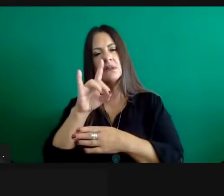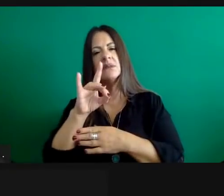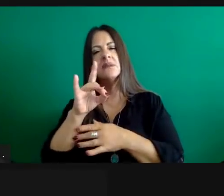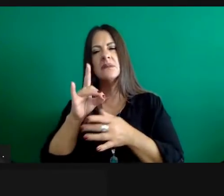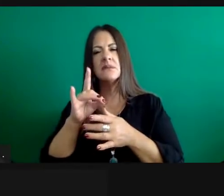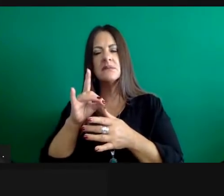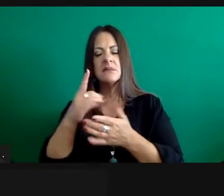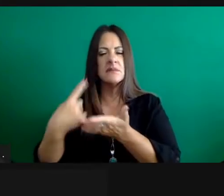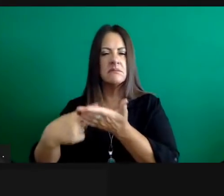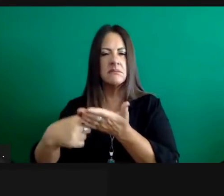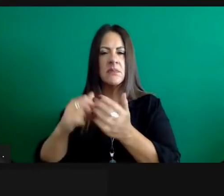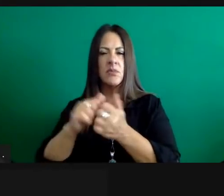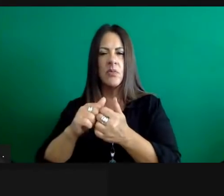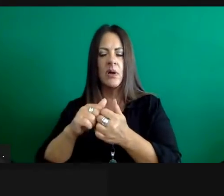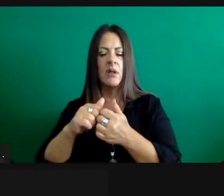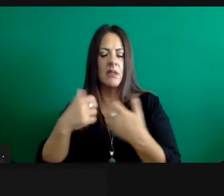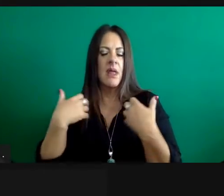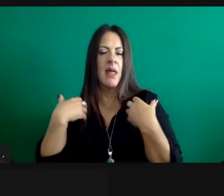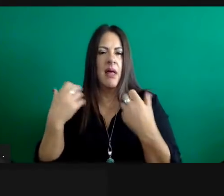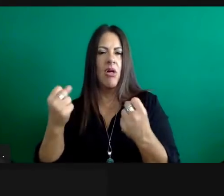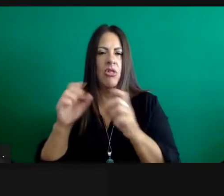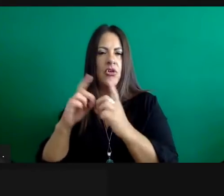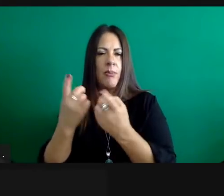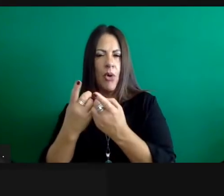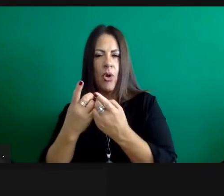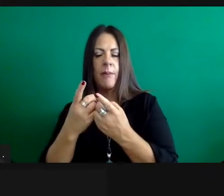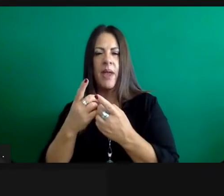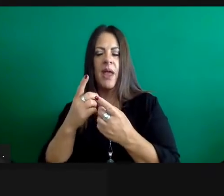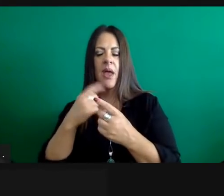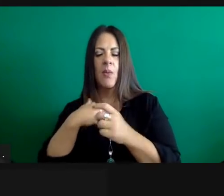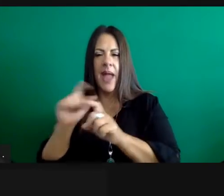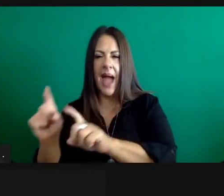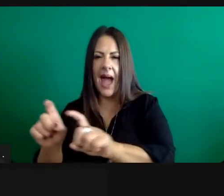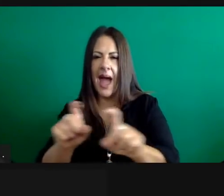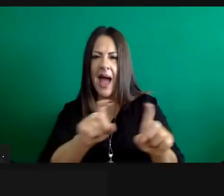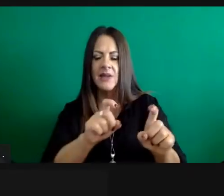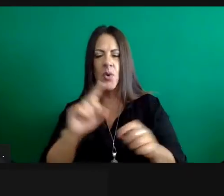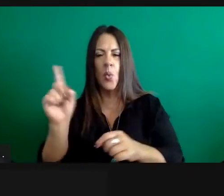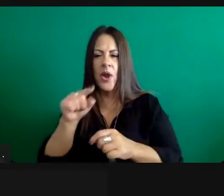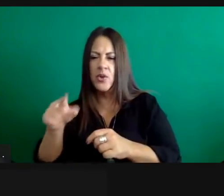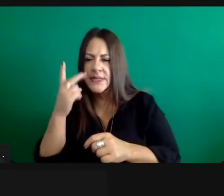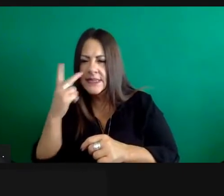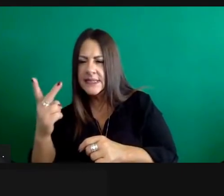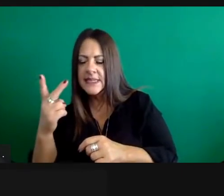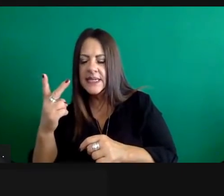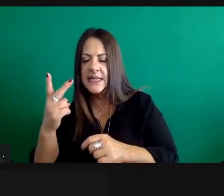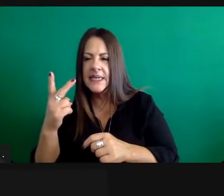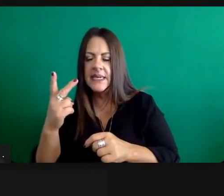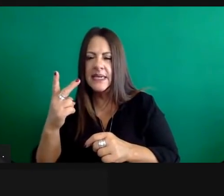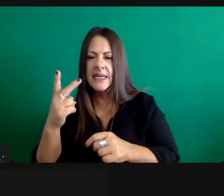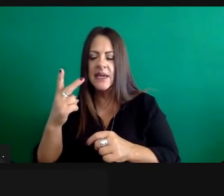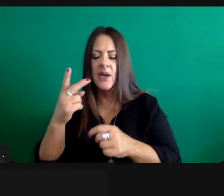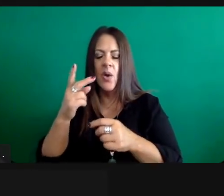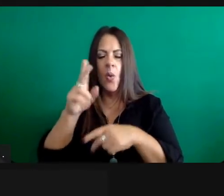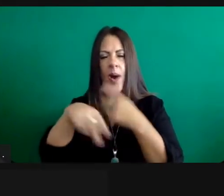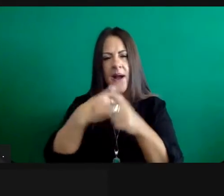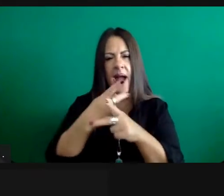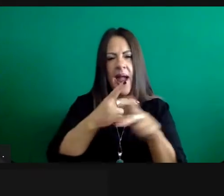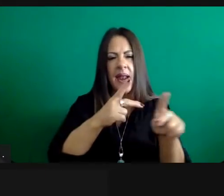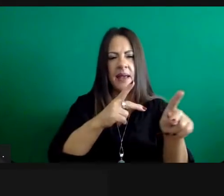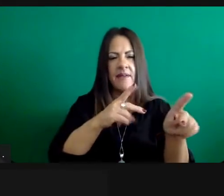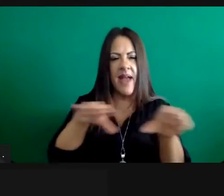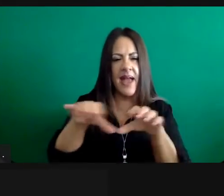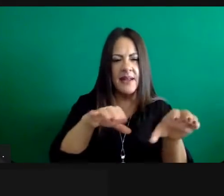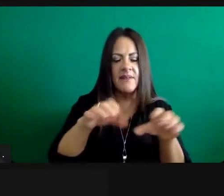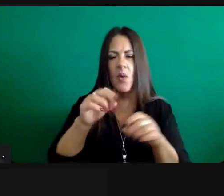to determine where they're seeing transmission. As I've said previously, different regions, different counties of the state report